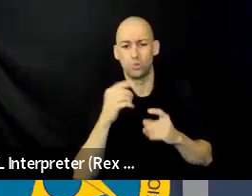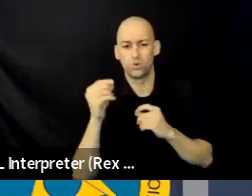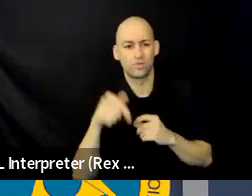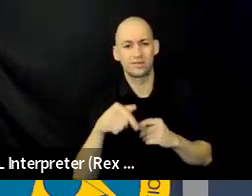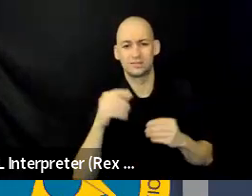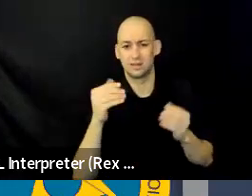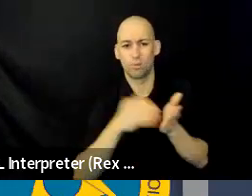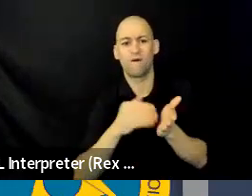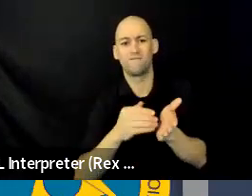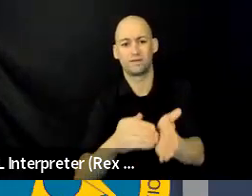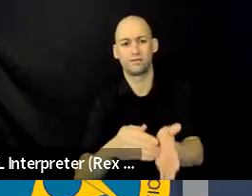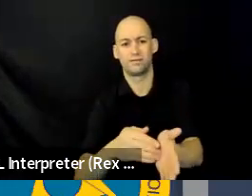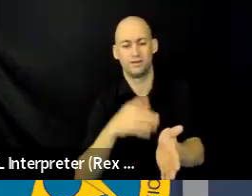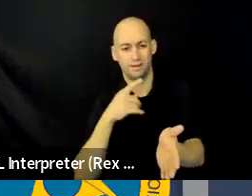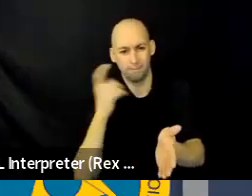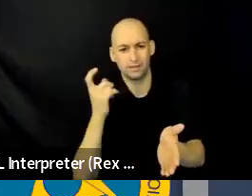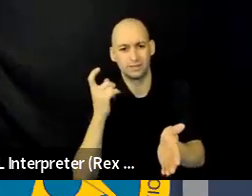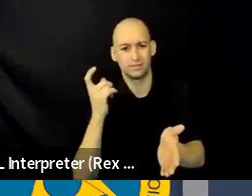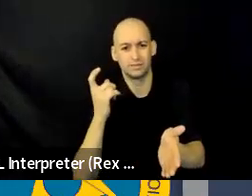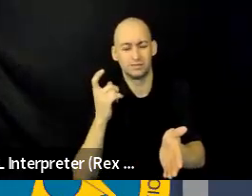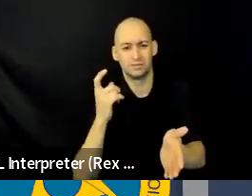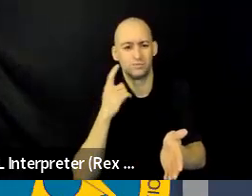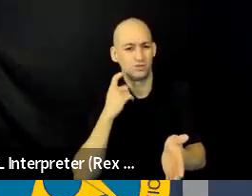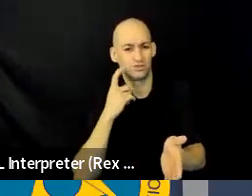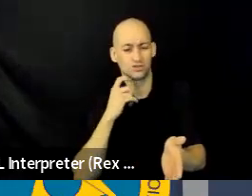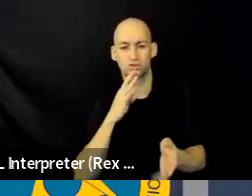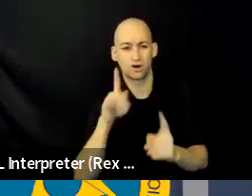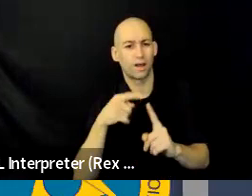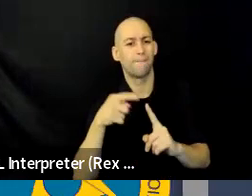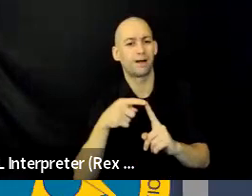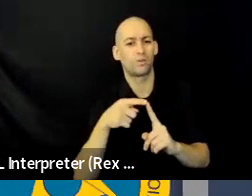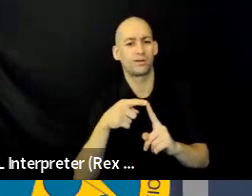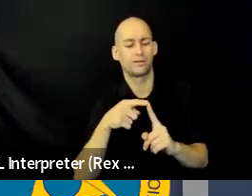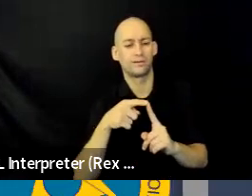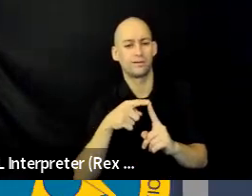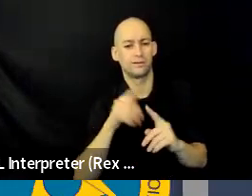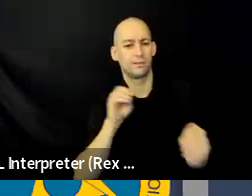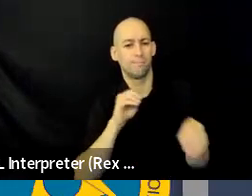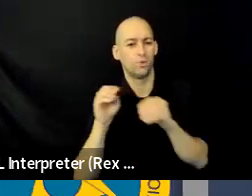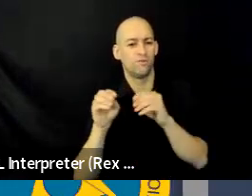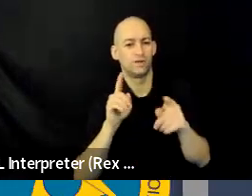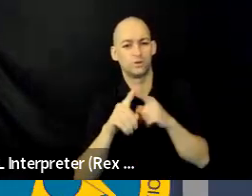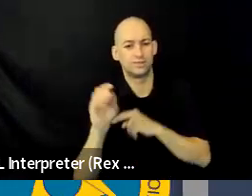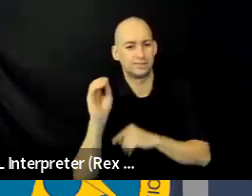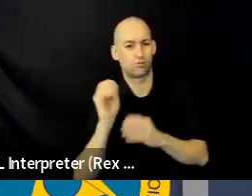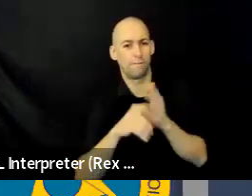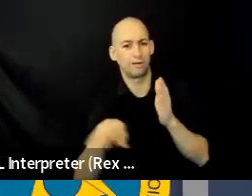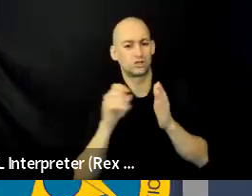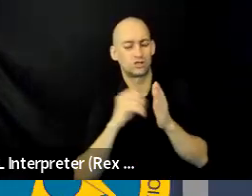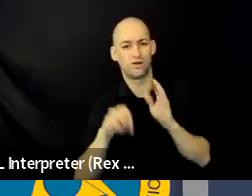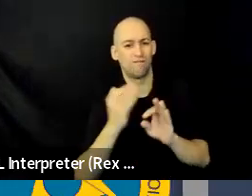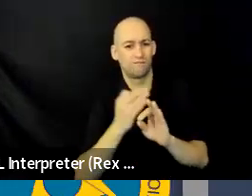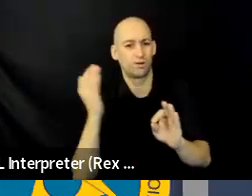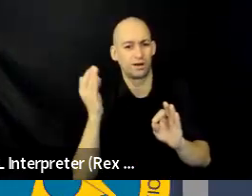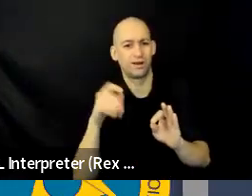more often, because we've just talked about how in moving to zero emission freight, we're